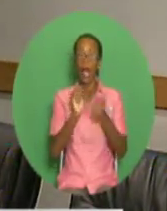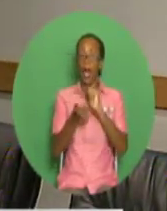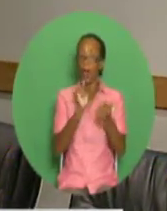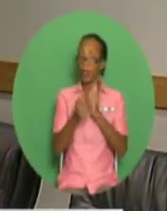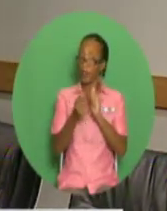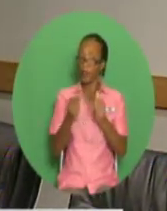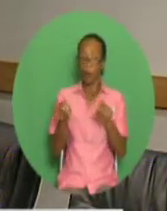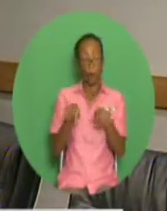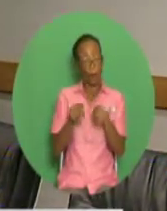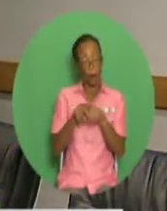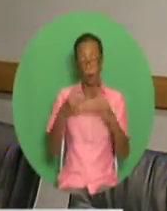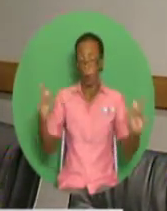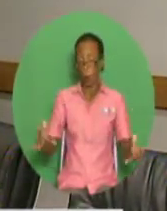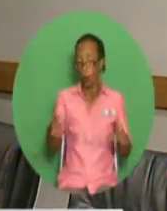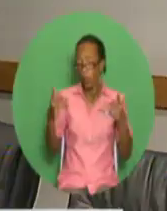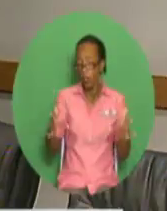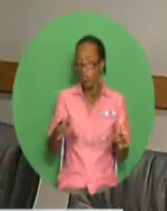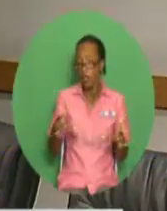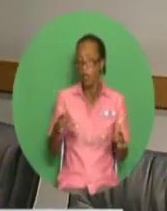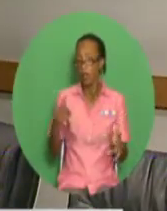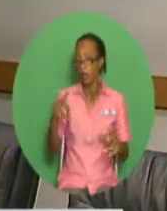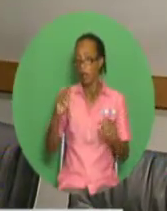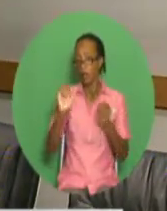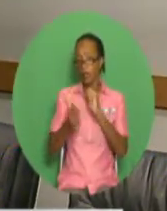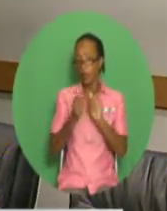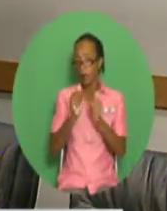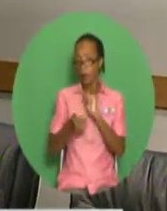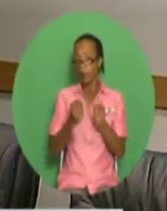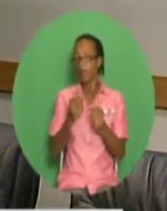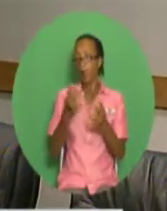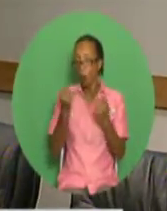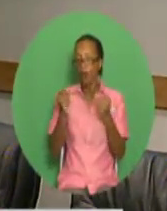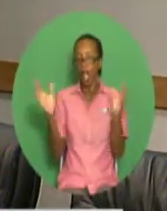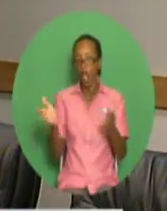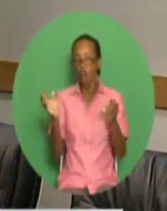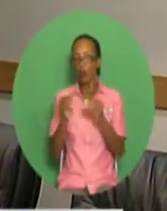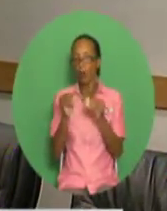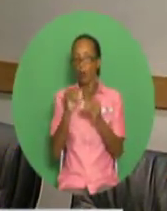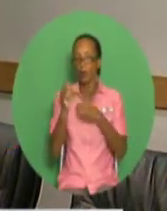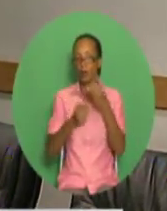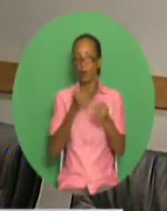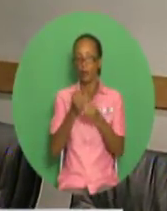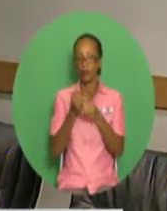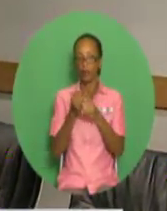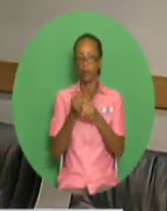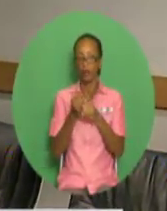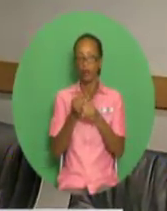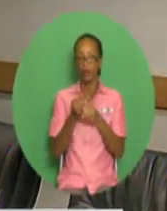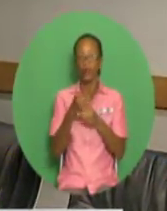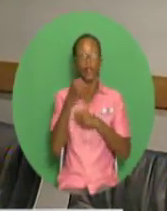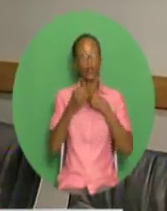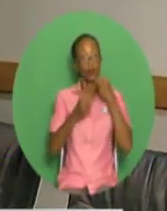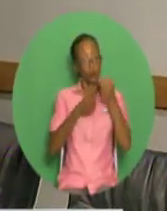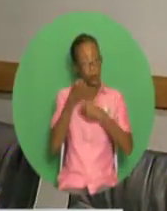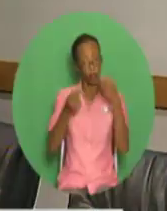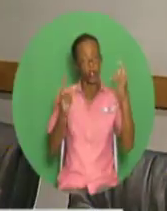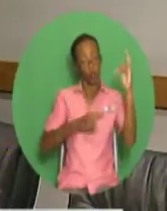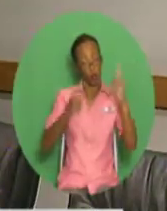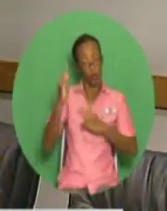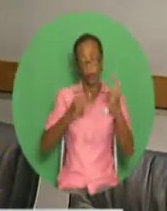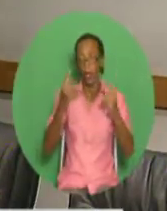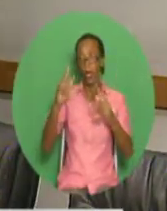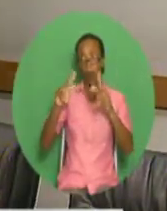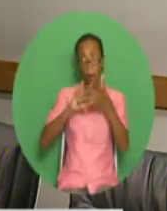part wheelchair, people with disabilities, that is a sport that could be played, we want to encourage that. And not only in sports tourism do we want to host